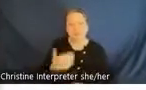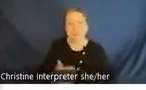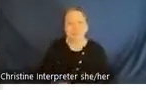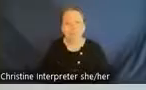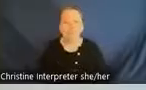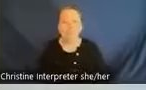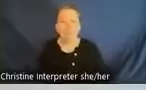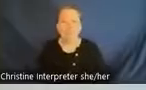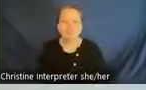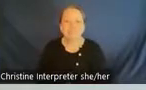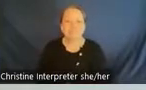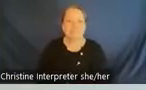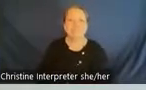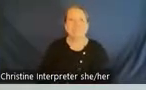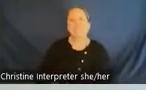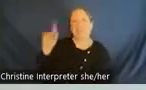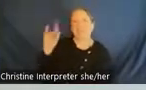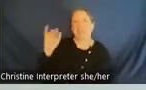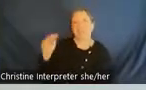Thank you, Derek.